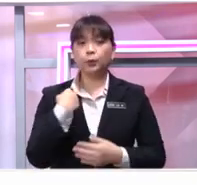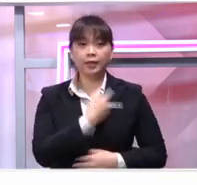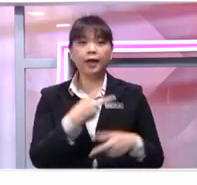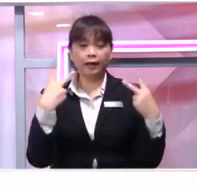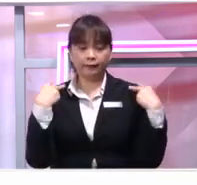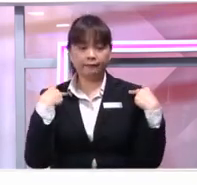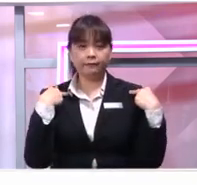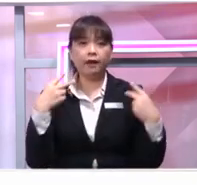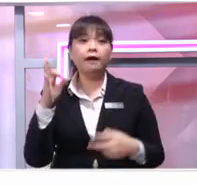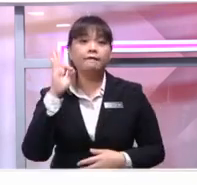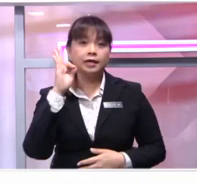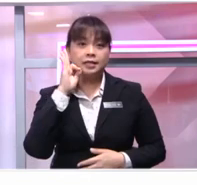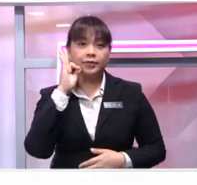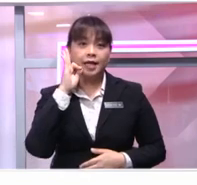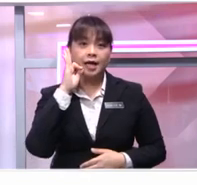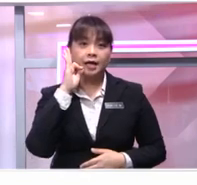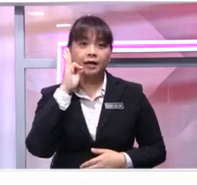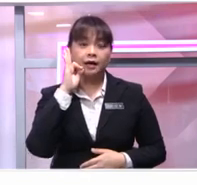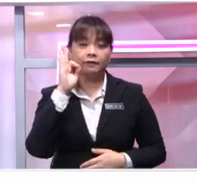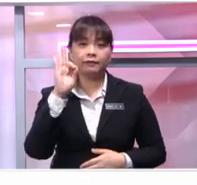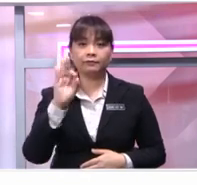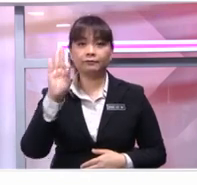Fazrina. Hi Fazrina.